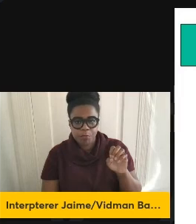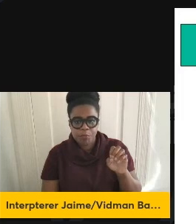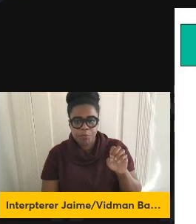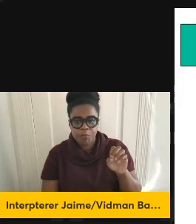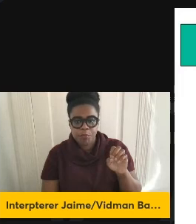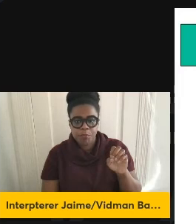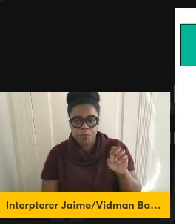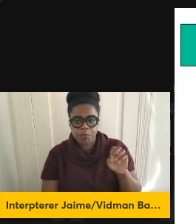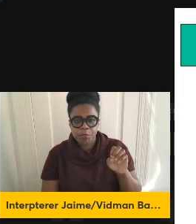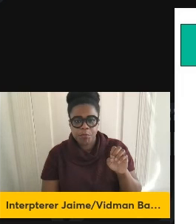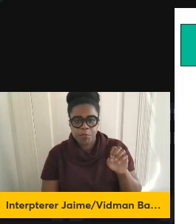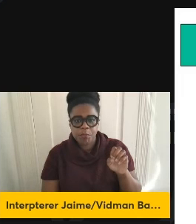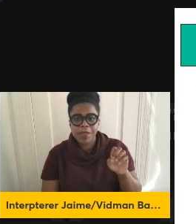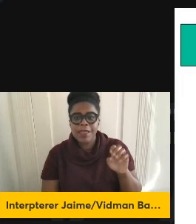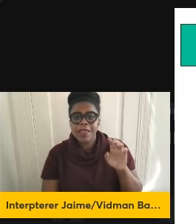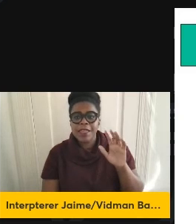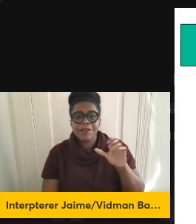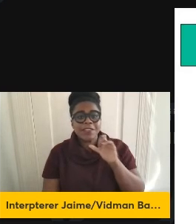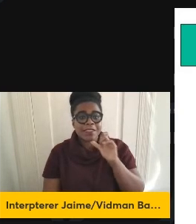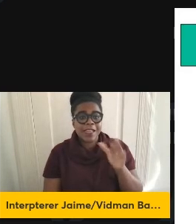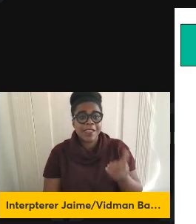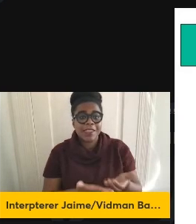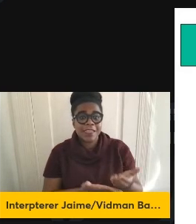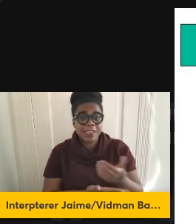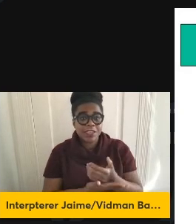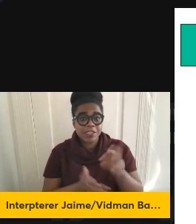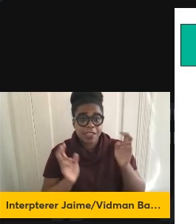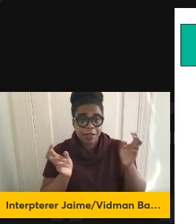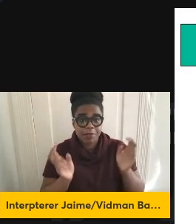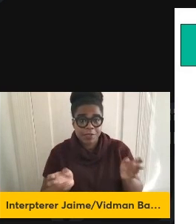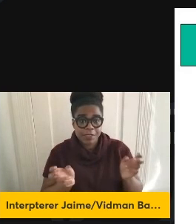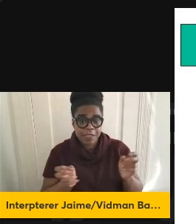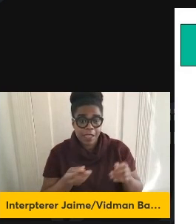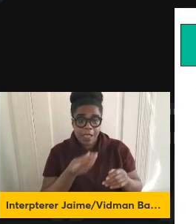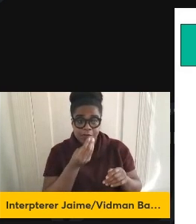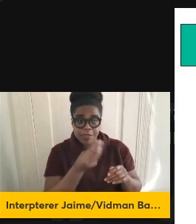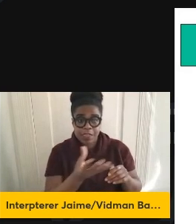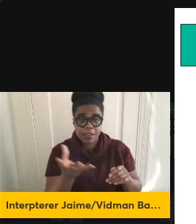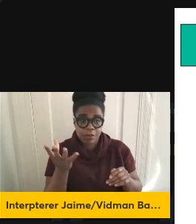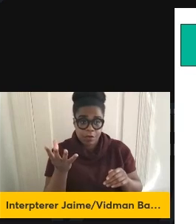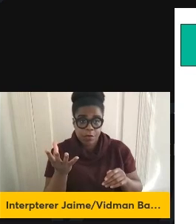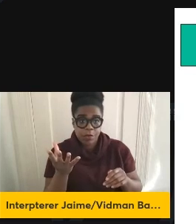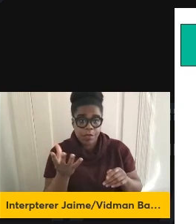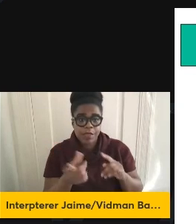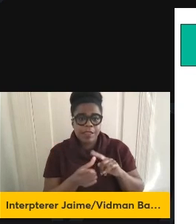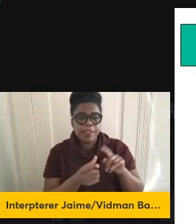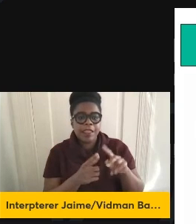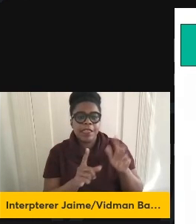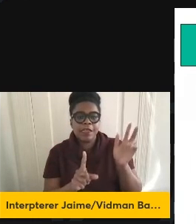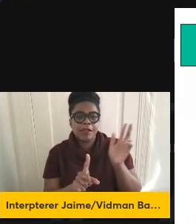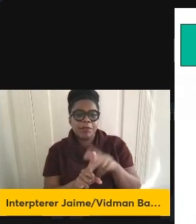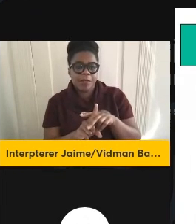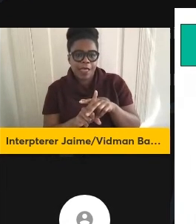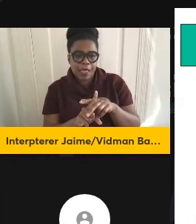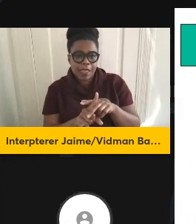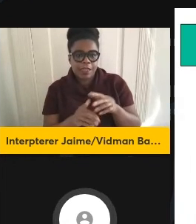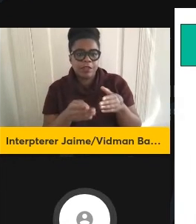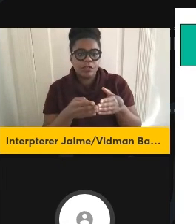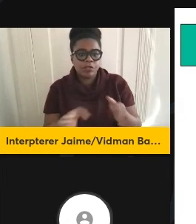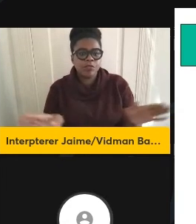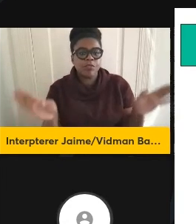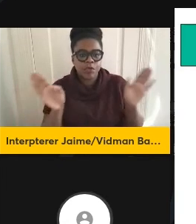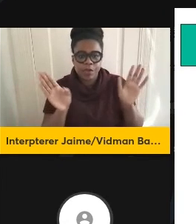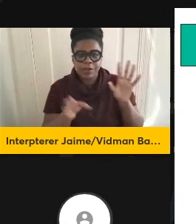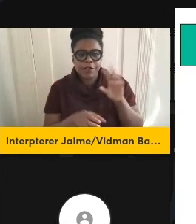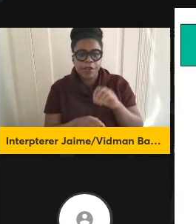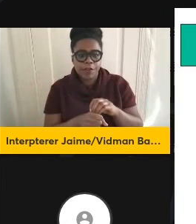topic is not collections, rules of life, or plant genome, then apply to the broadening participation. By the way,